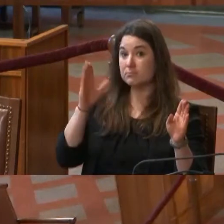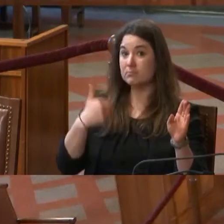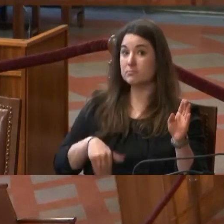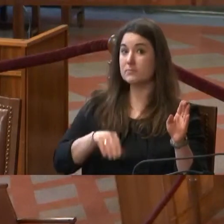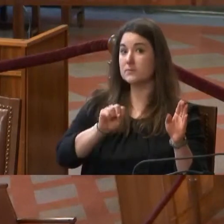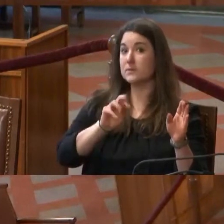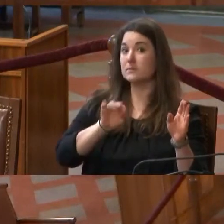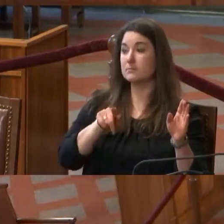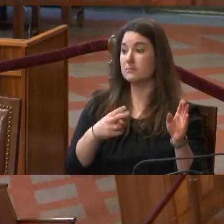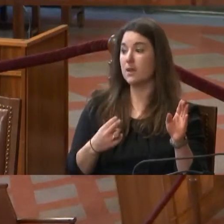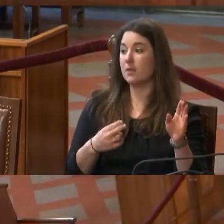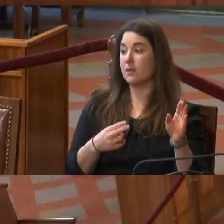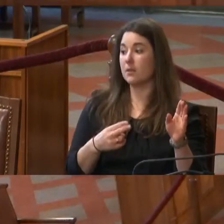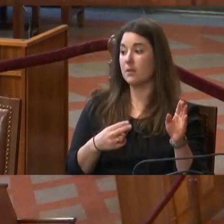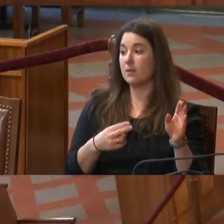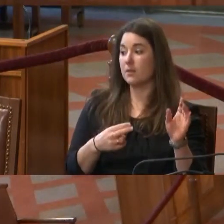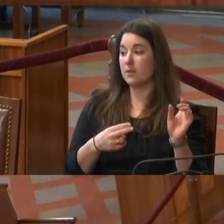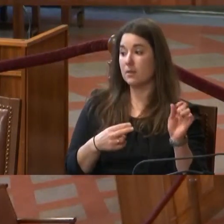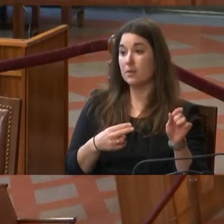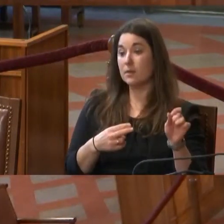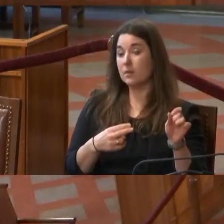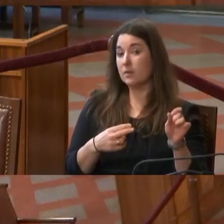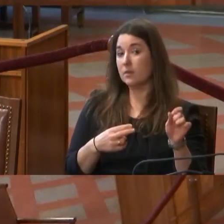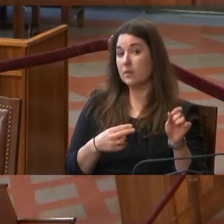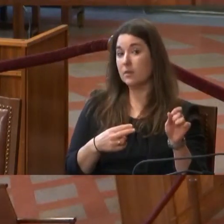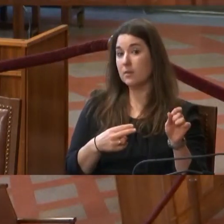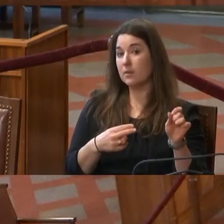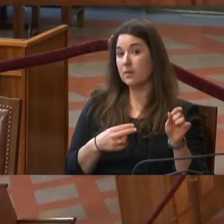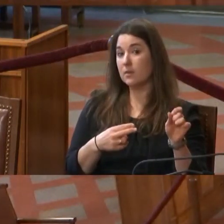Smith. Yes.